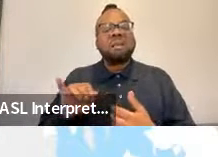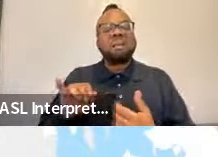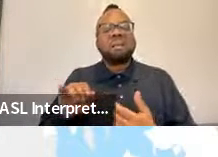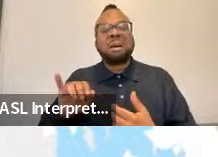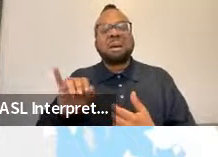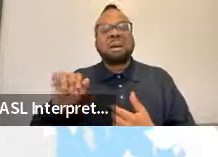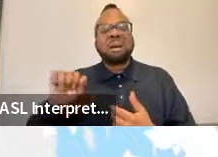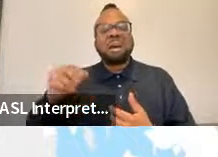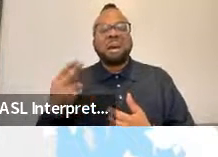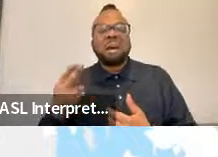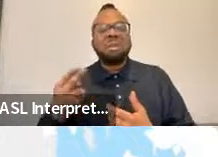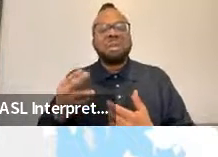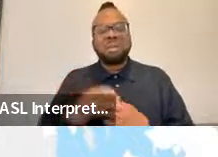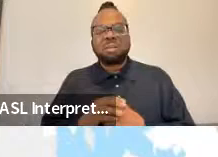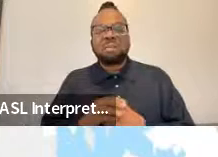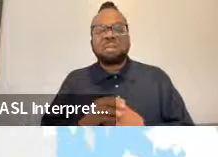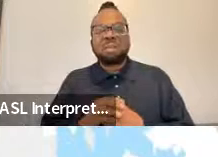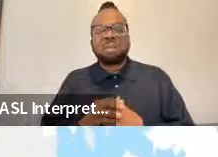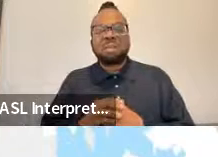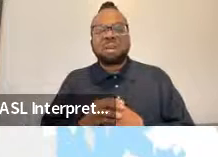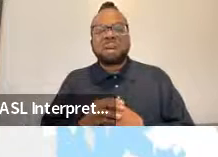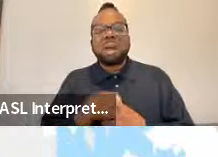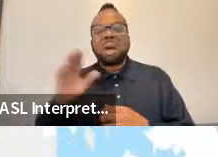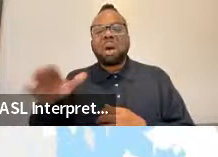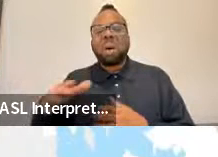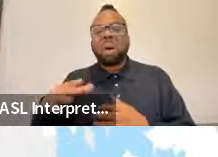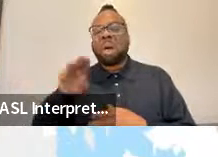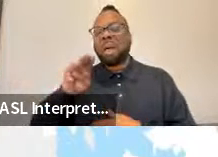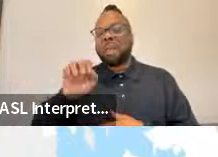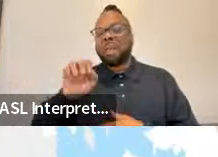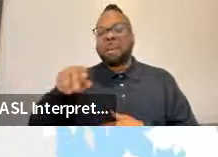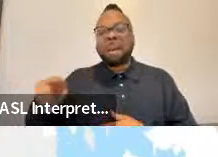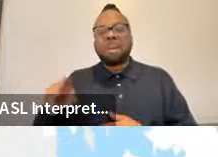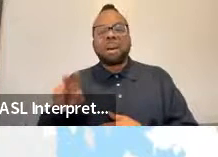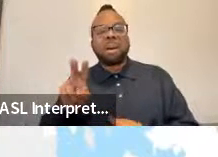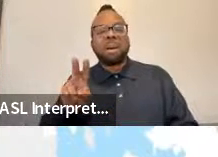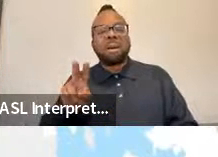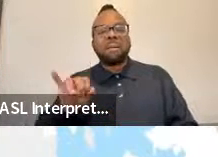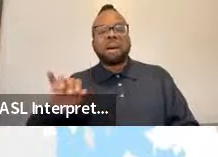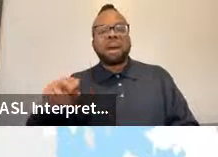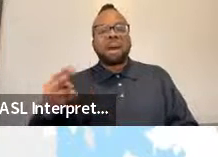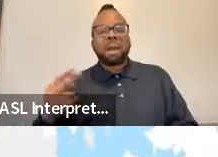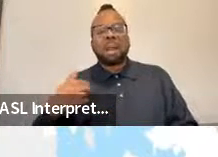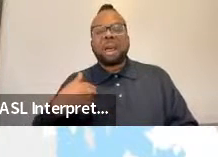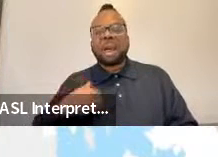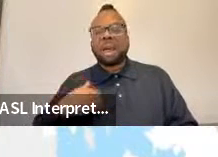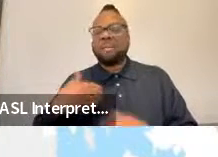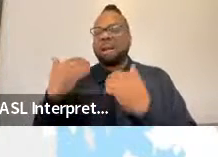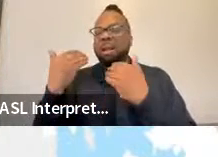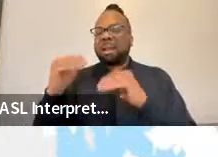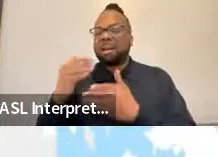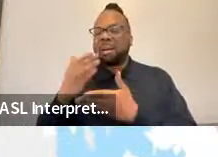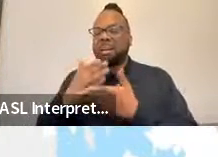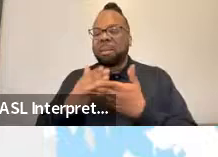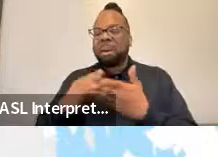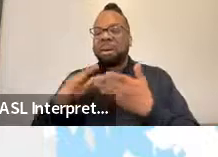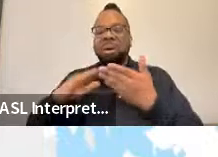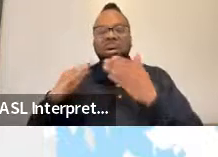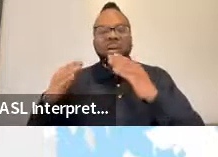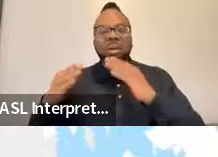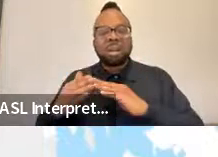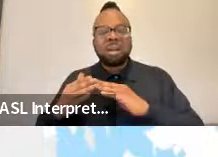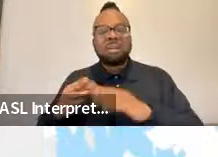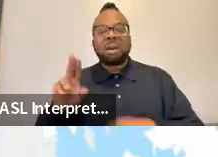housing. However, as shown on this map, VIH covers relatively limited parts of the city, UAP will have a